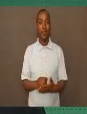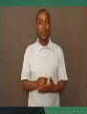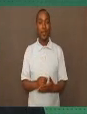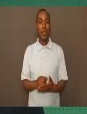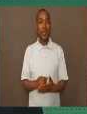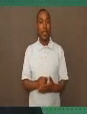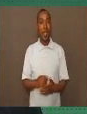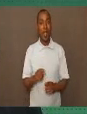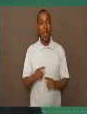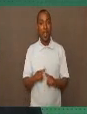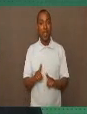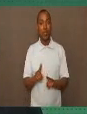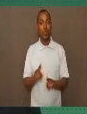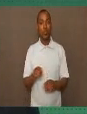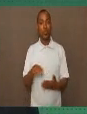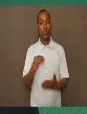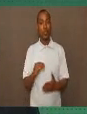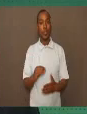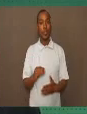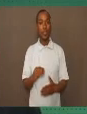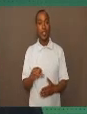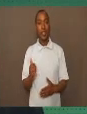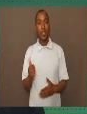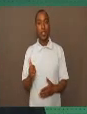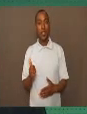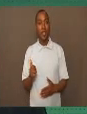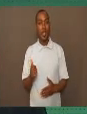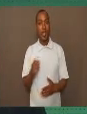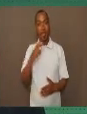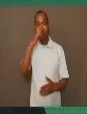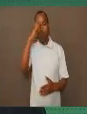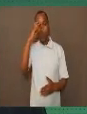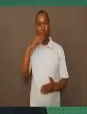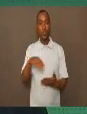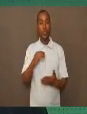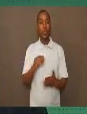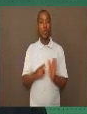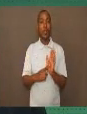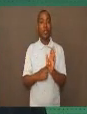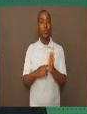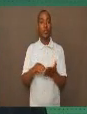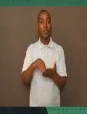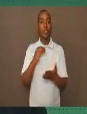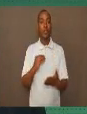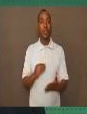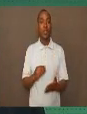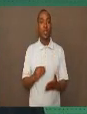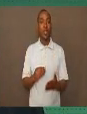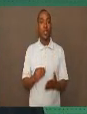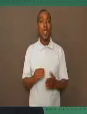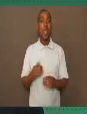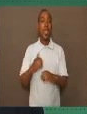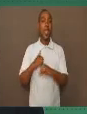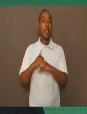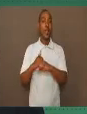amoebic dysentery. We learned about the causes, symptoms, and how to